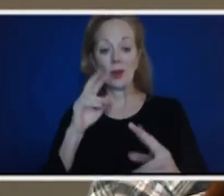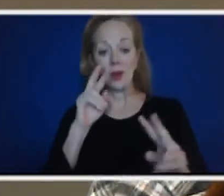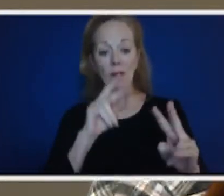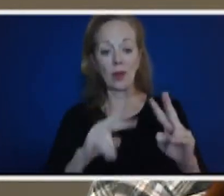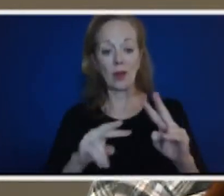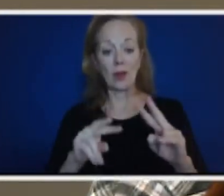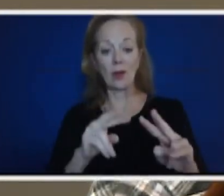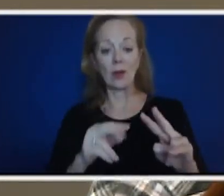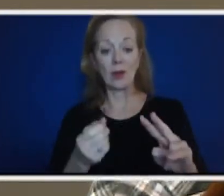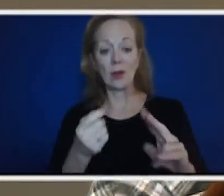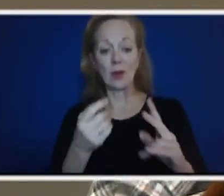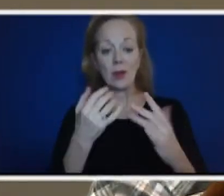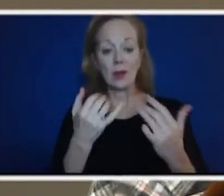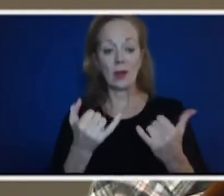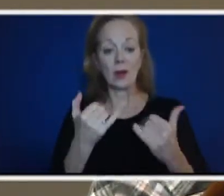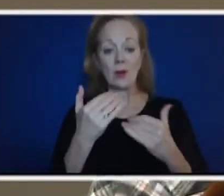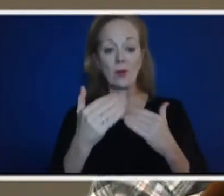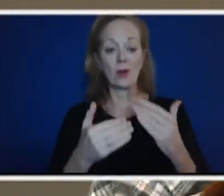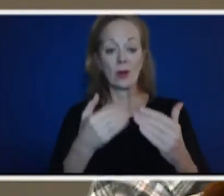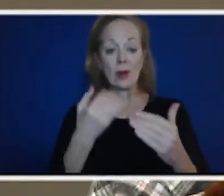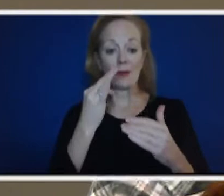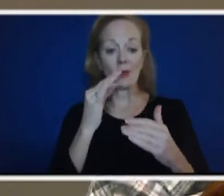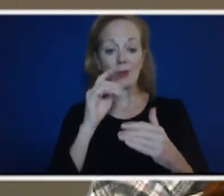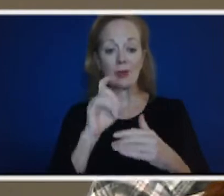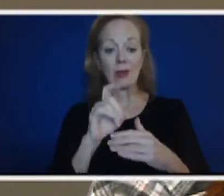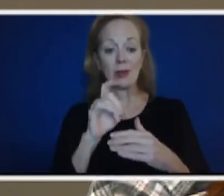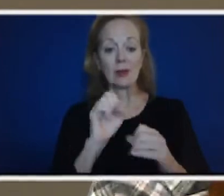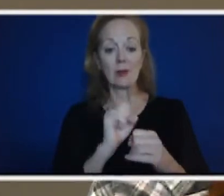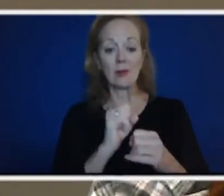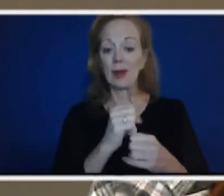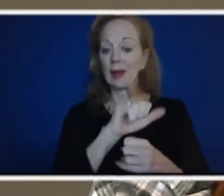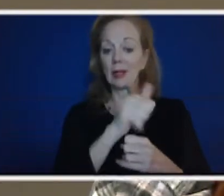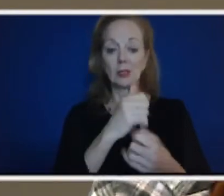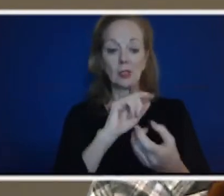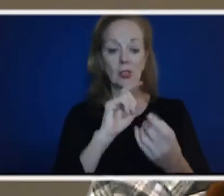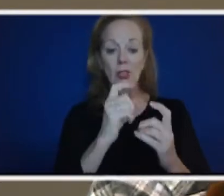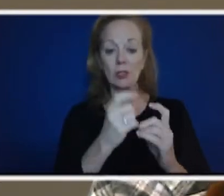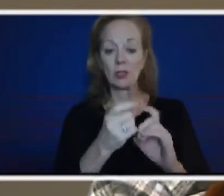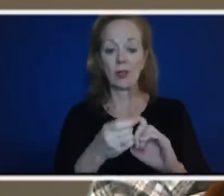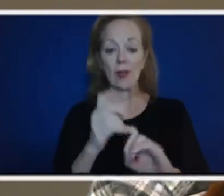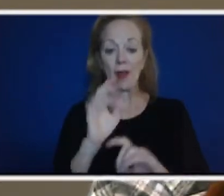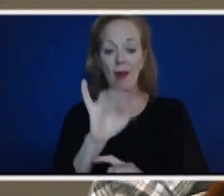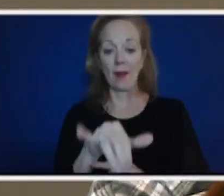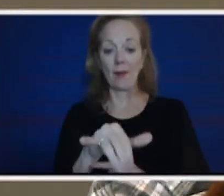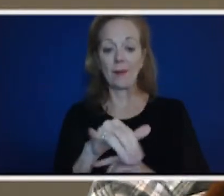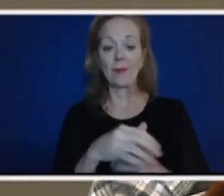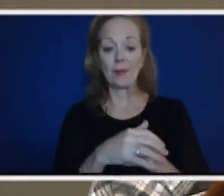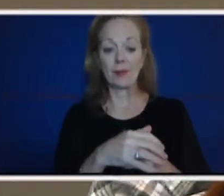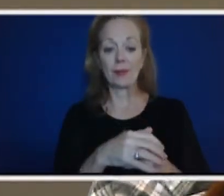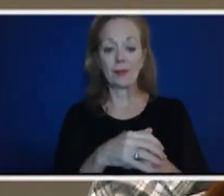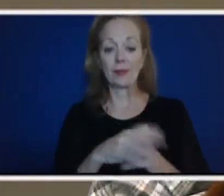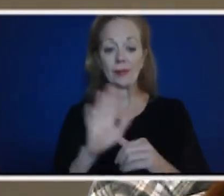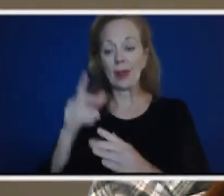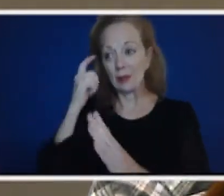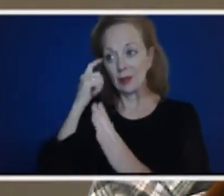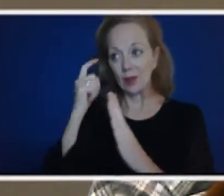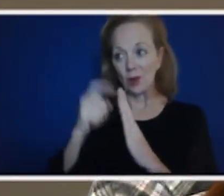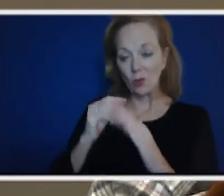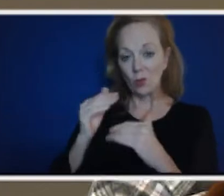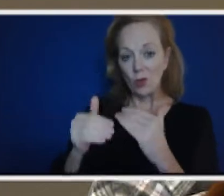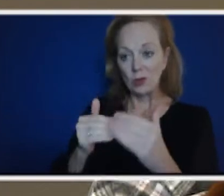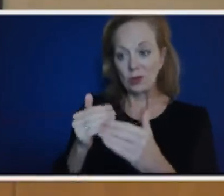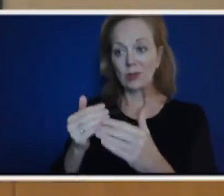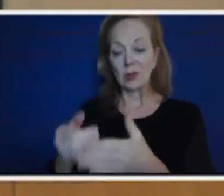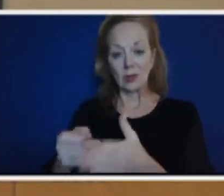understand the current process and see if we need to make any changes to that. So the notice process is mandated